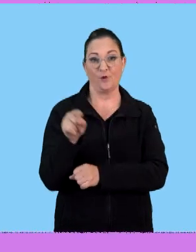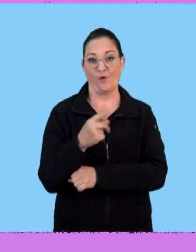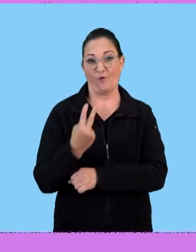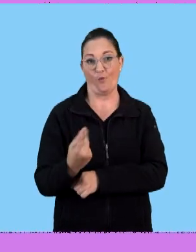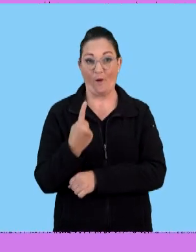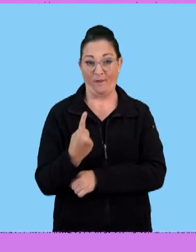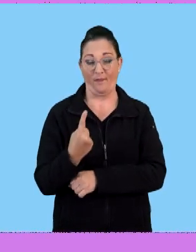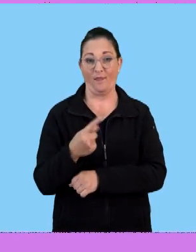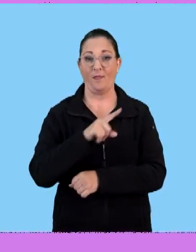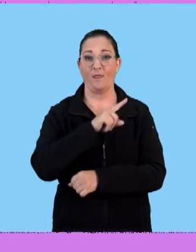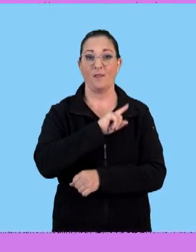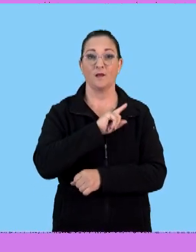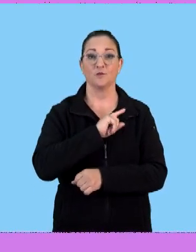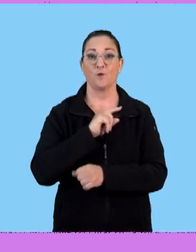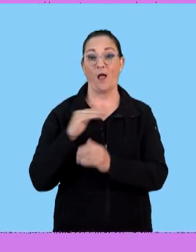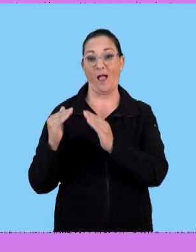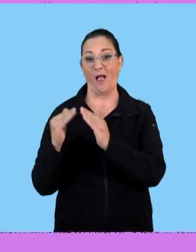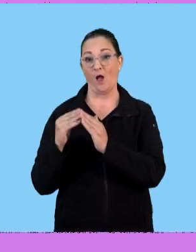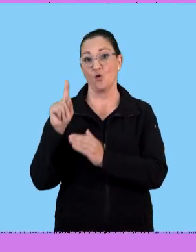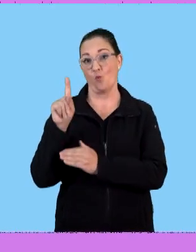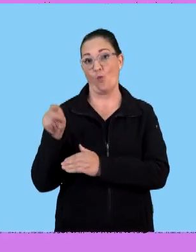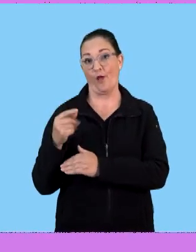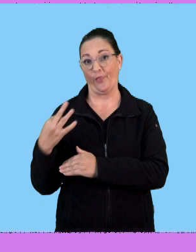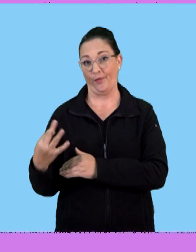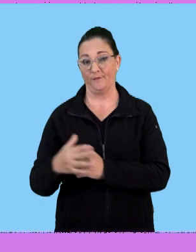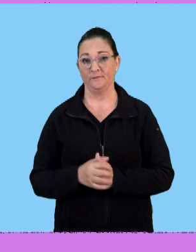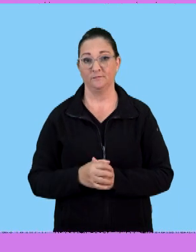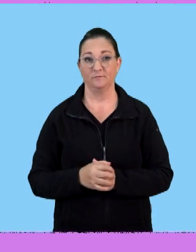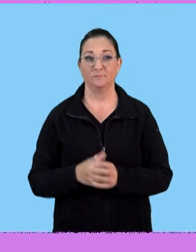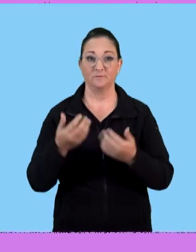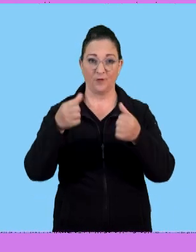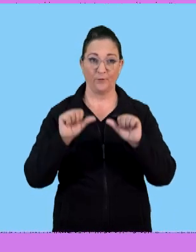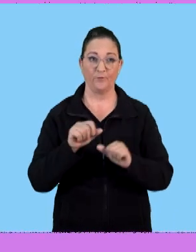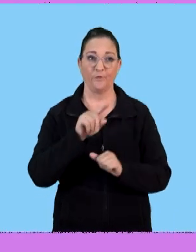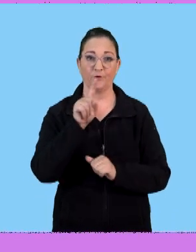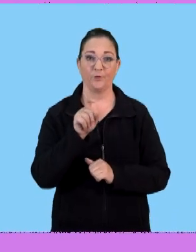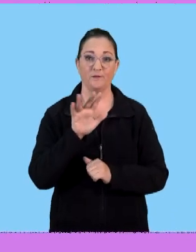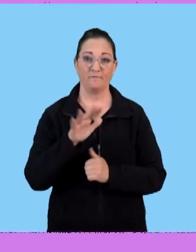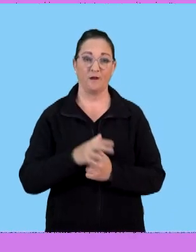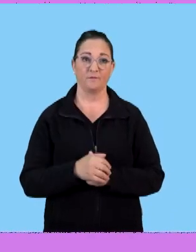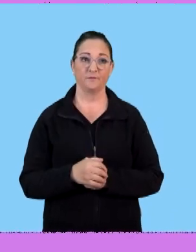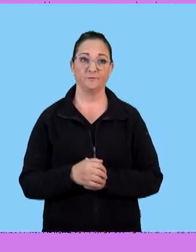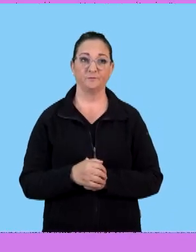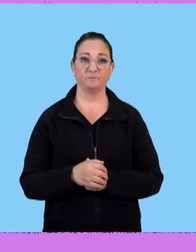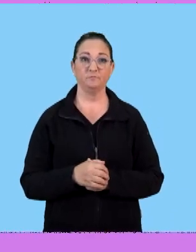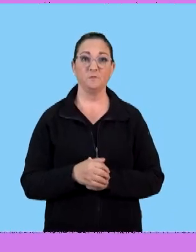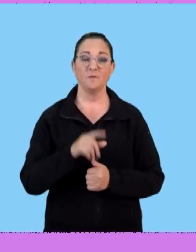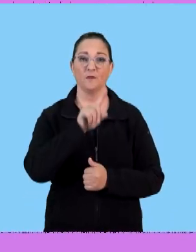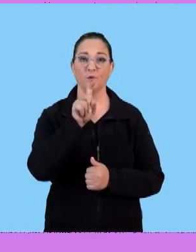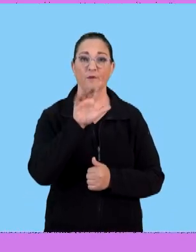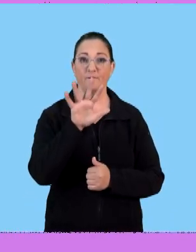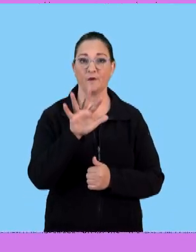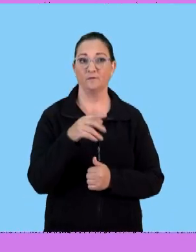that by 3 over 1. Okay, because it's a third of the house. Okay, guys, let us now move on to question number